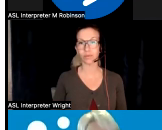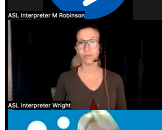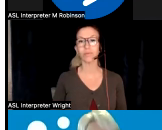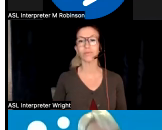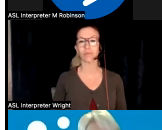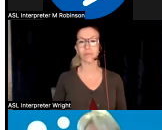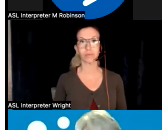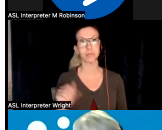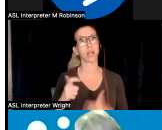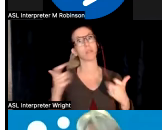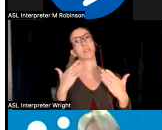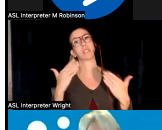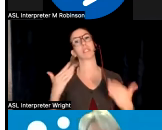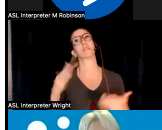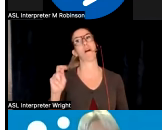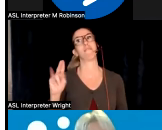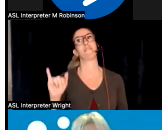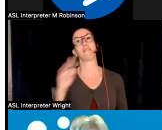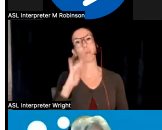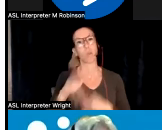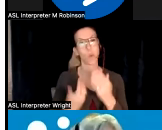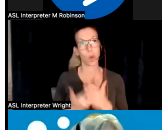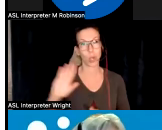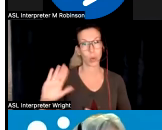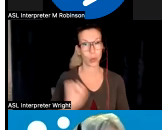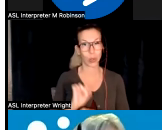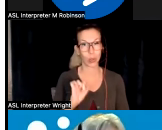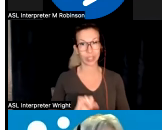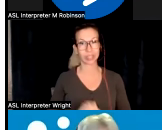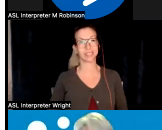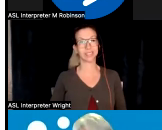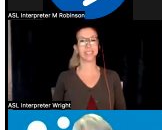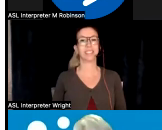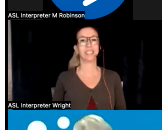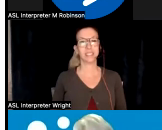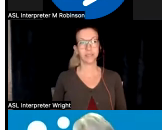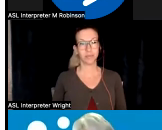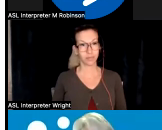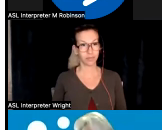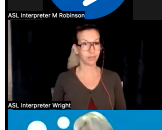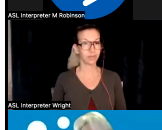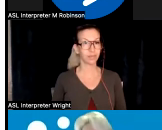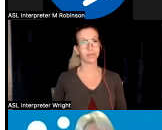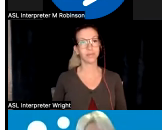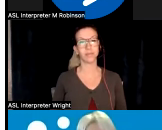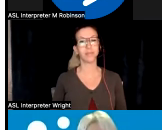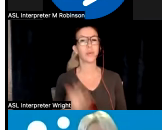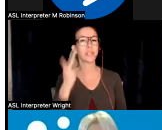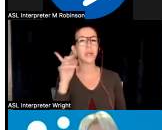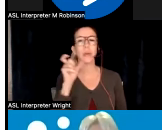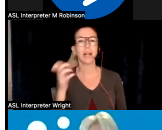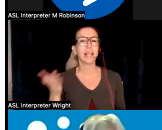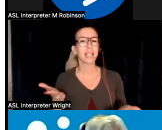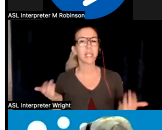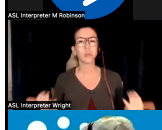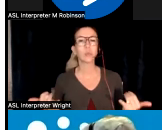Yes, huge thank you to Anvi for all of her work. Great. So let's find out who's here with us. So